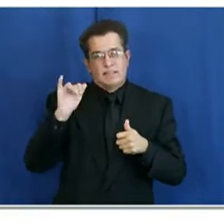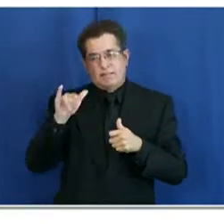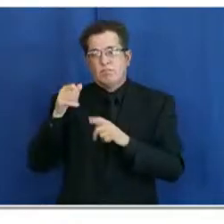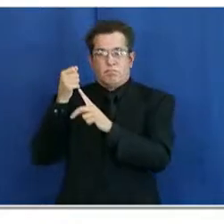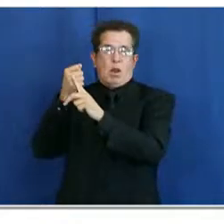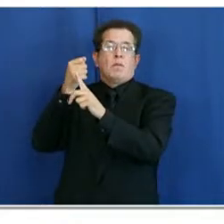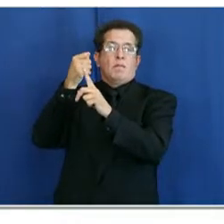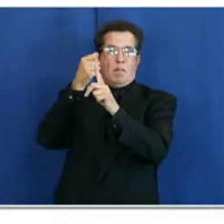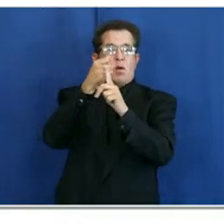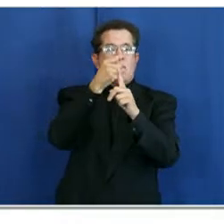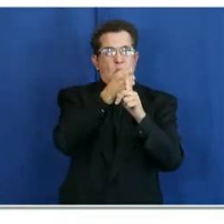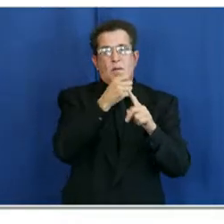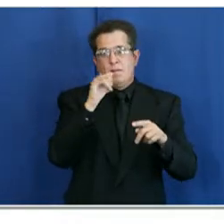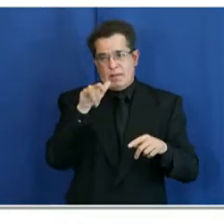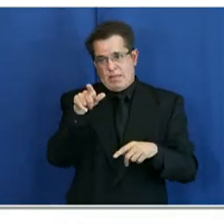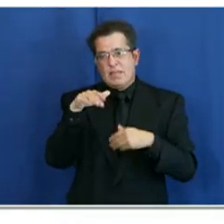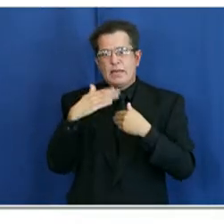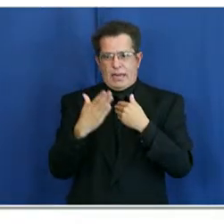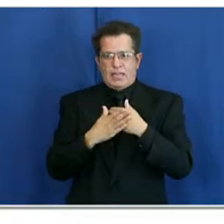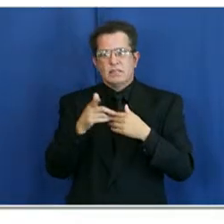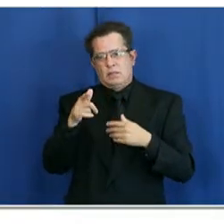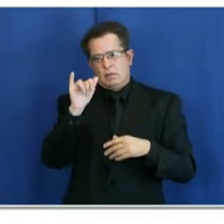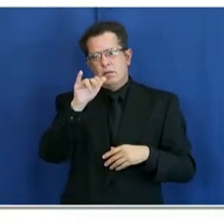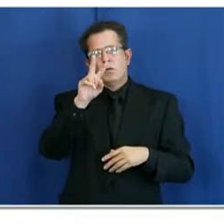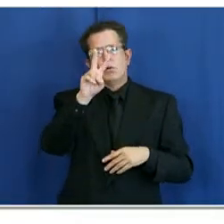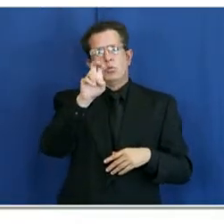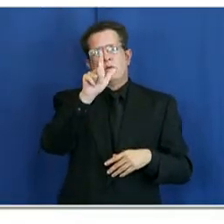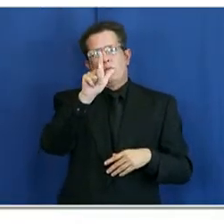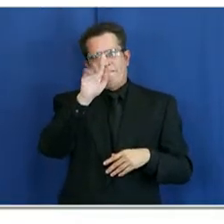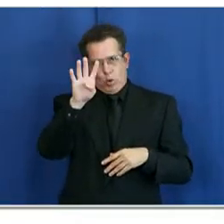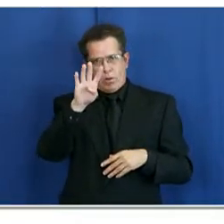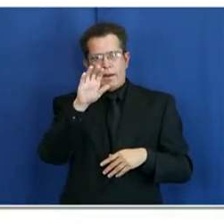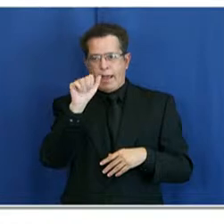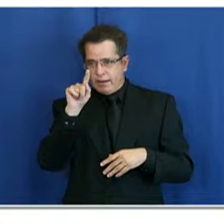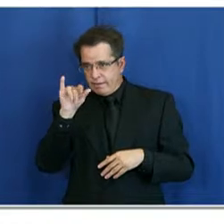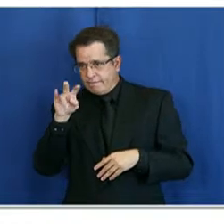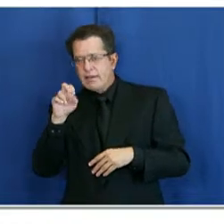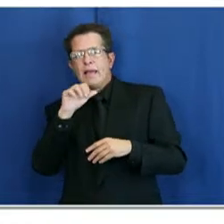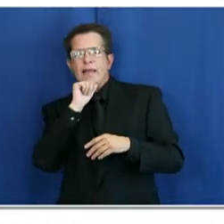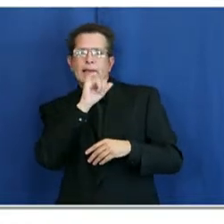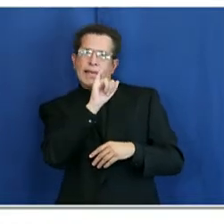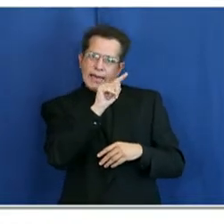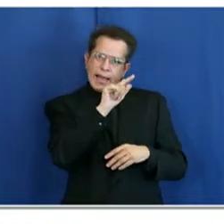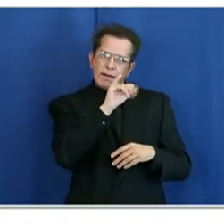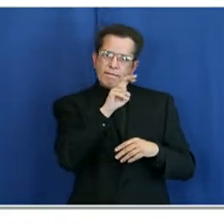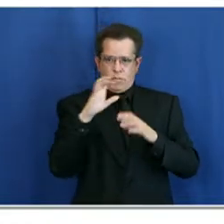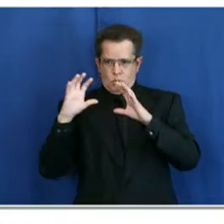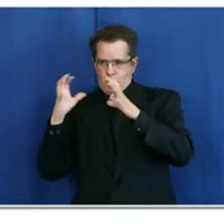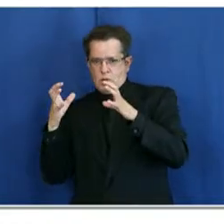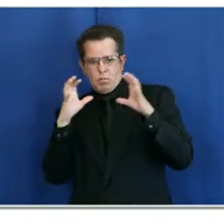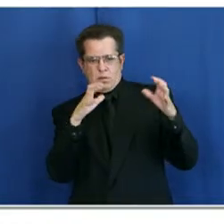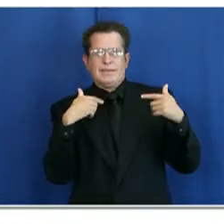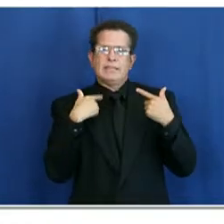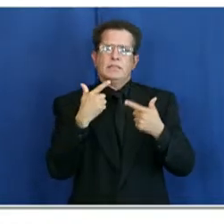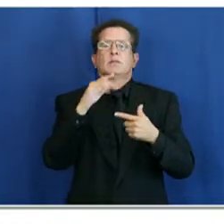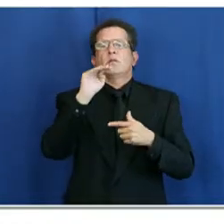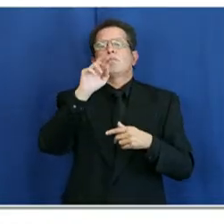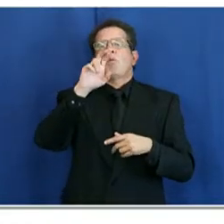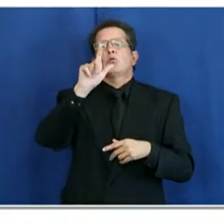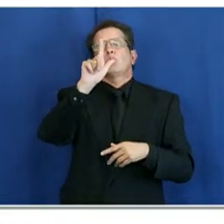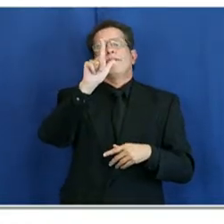slide, all 224 active and inactive community setting outbreaks since March